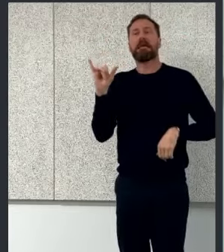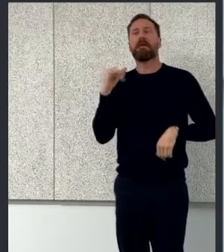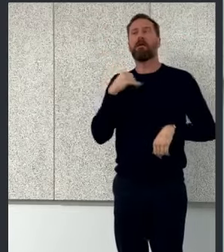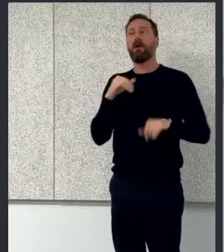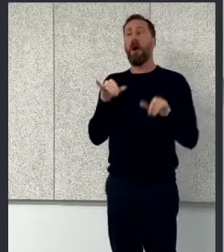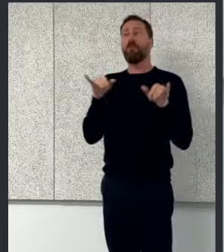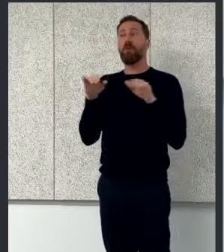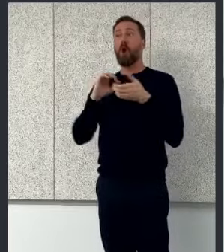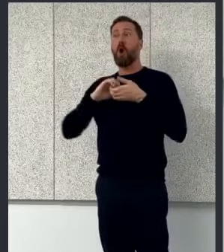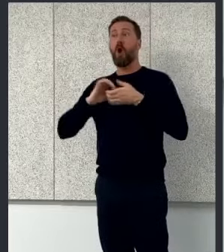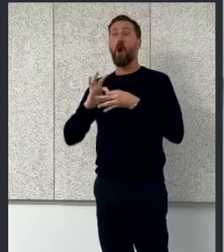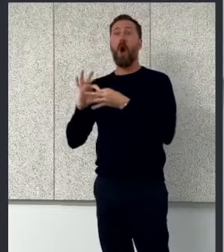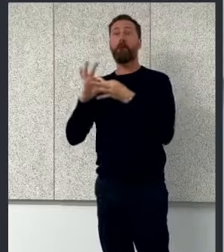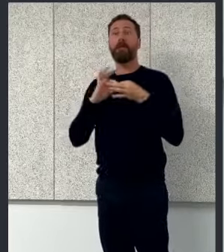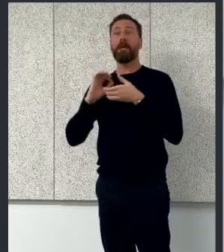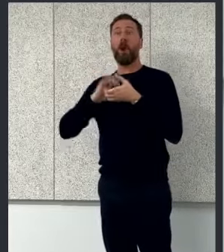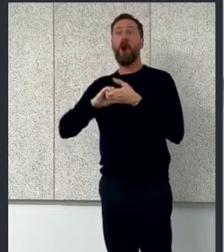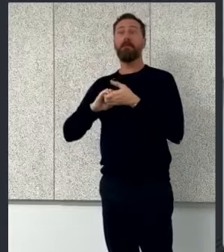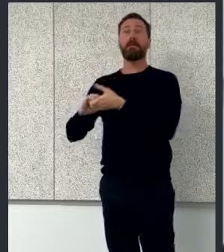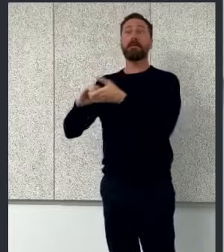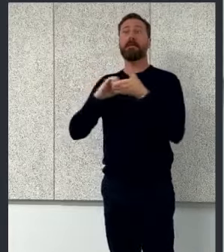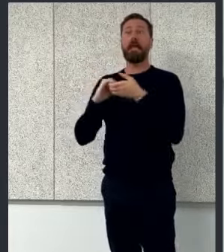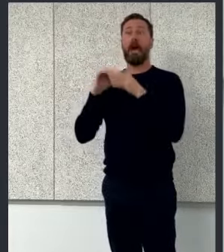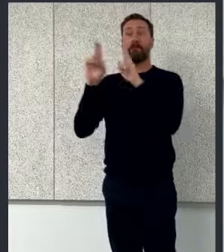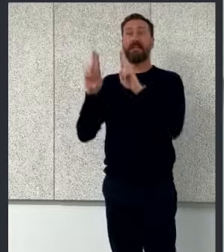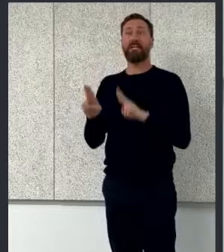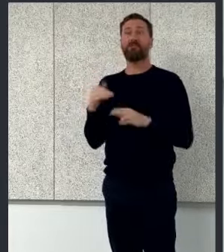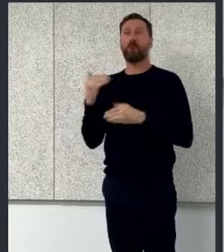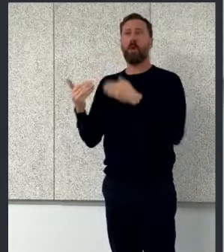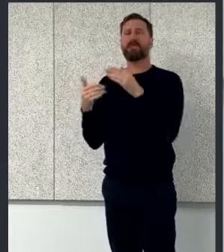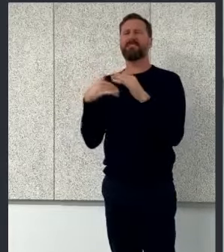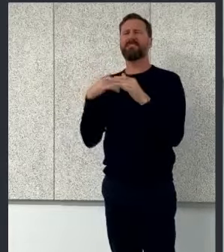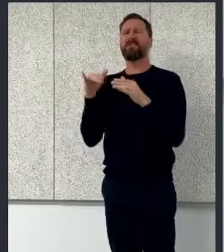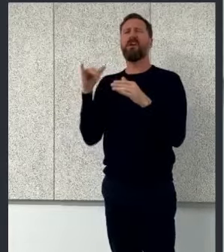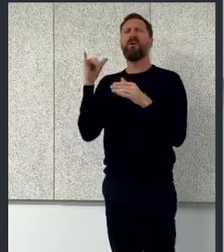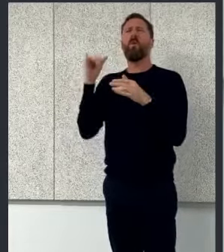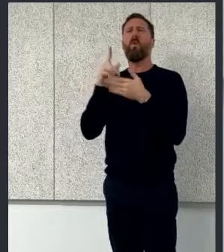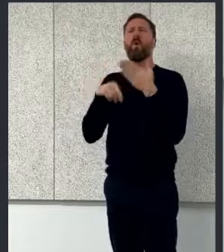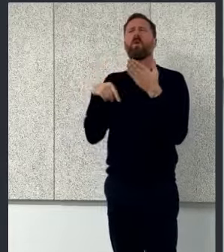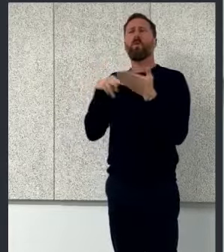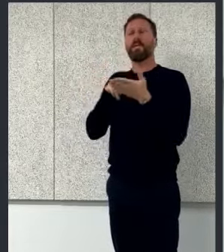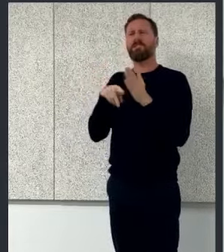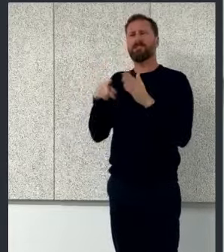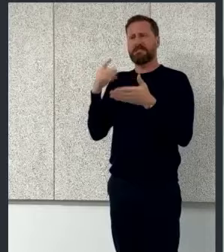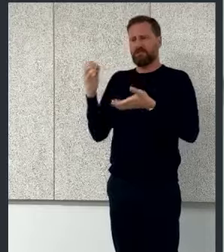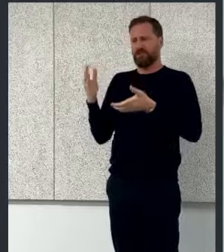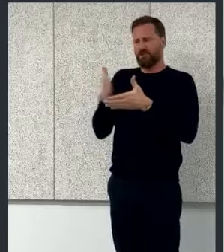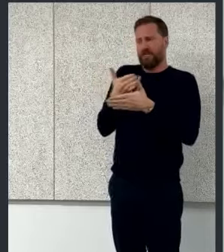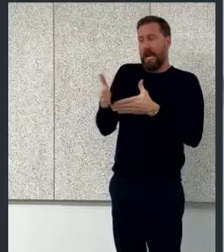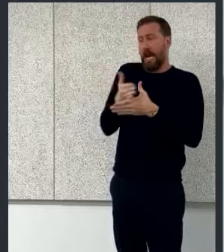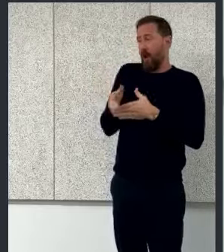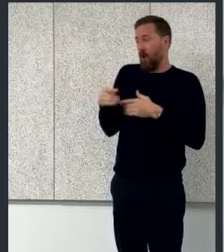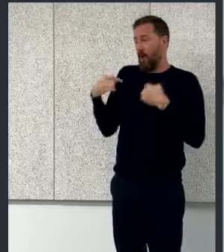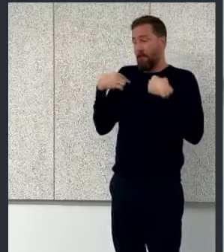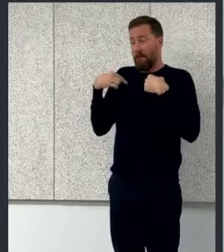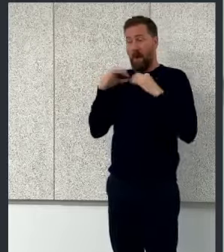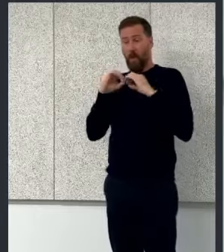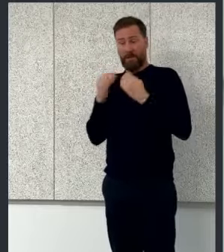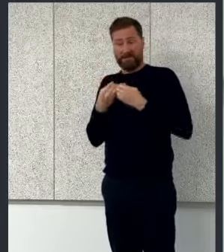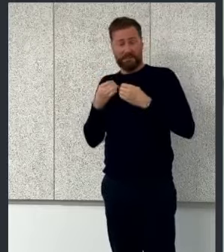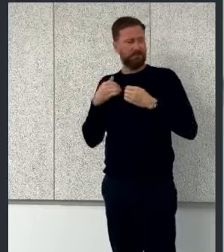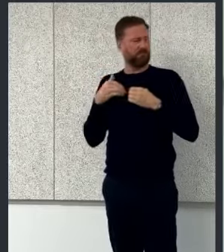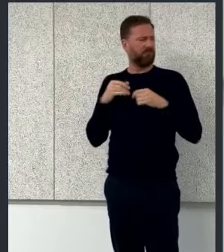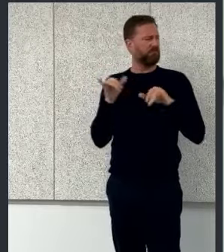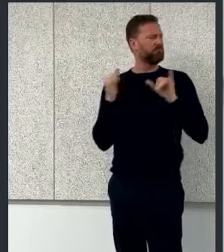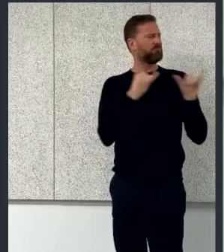conversation of like, how do we recognize what is shared mm-hmm. and how do we recognize what are unique needs across a different organization mm-hmm. and build a